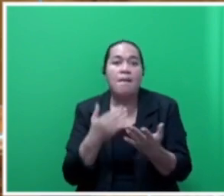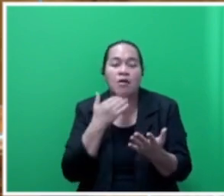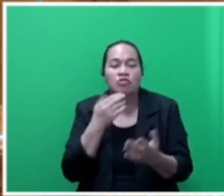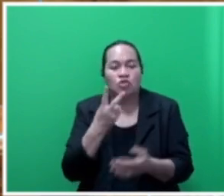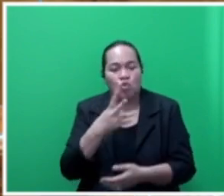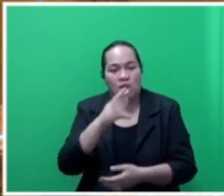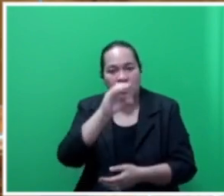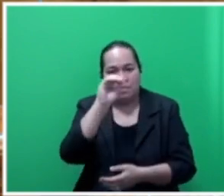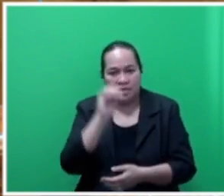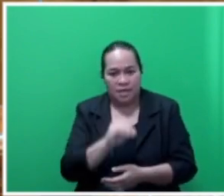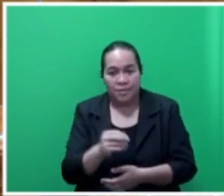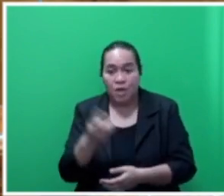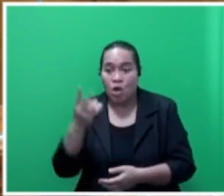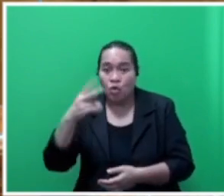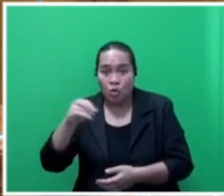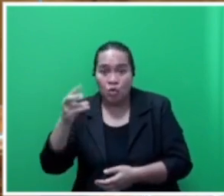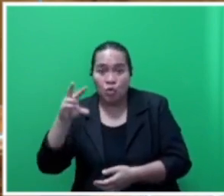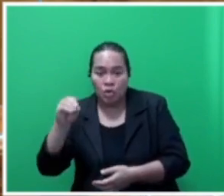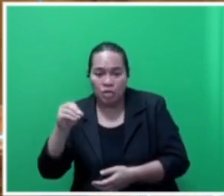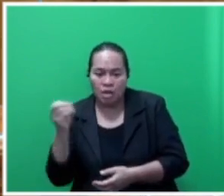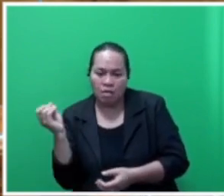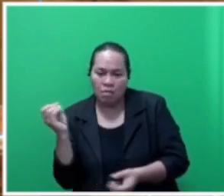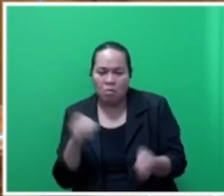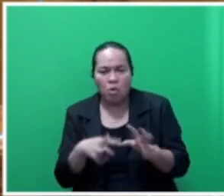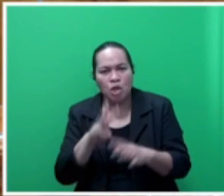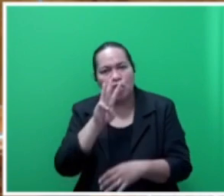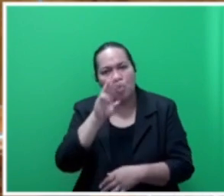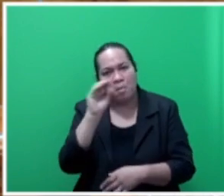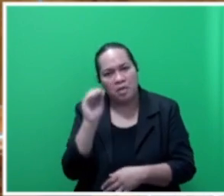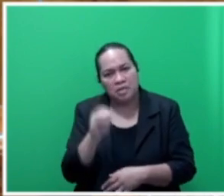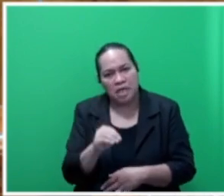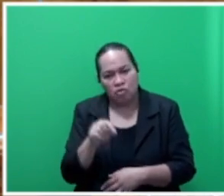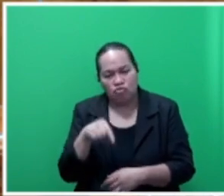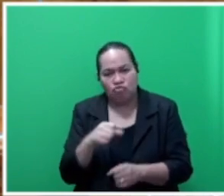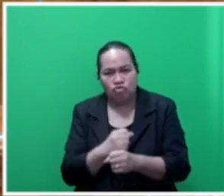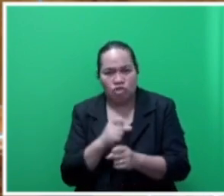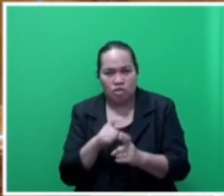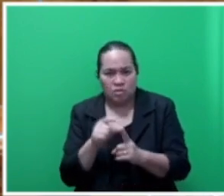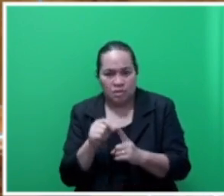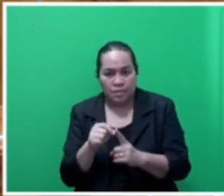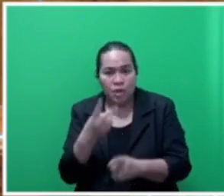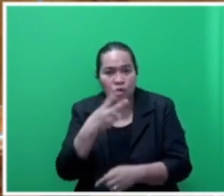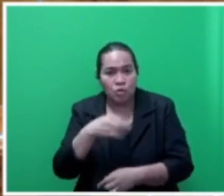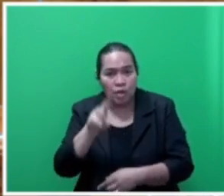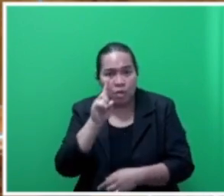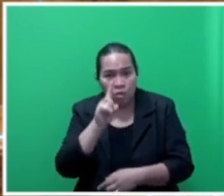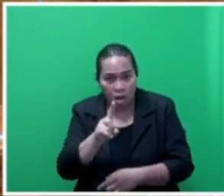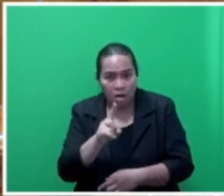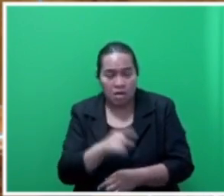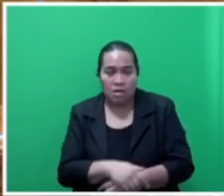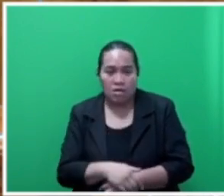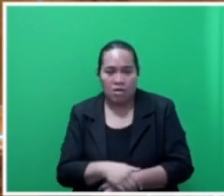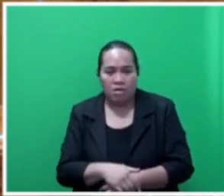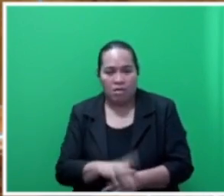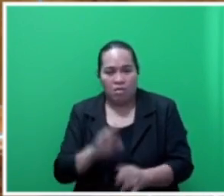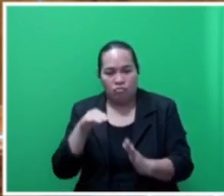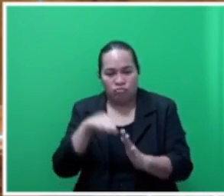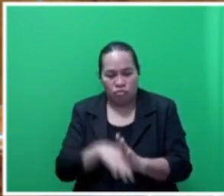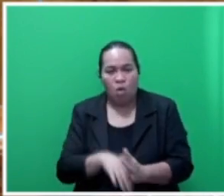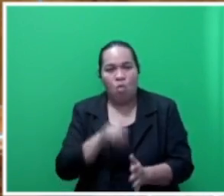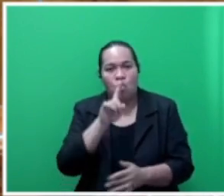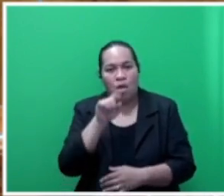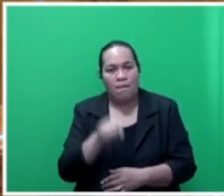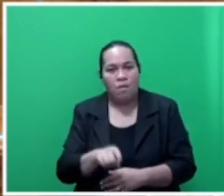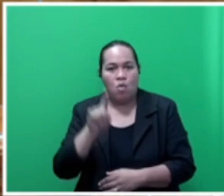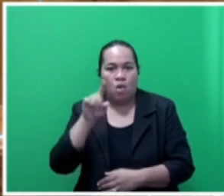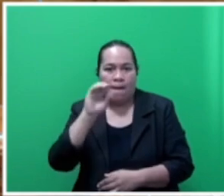In 2020, it only contributed to 3%, and in 2021, down to